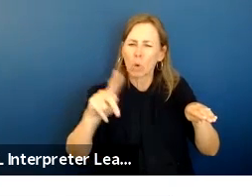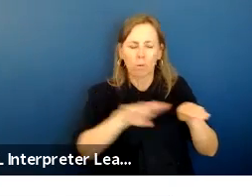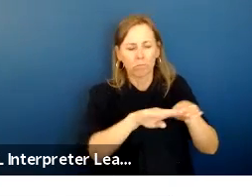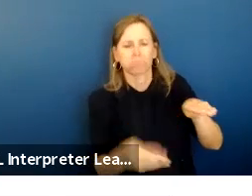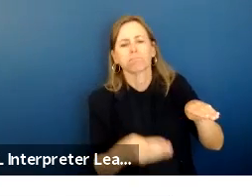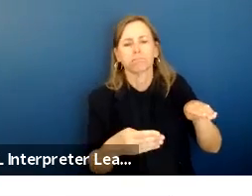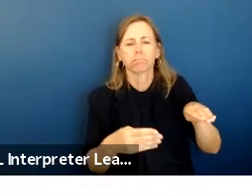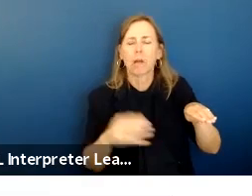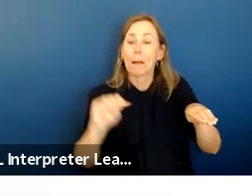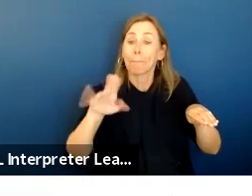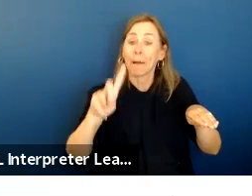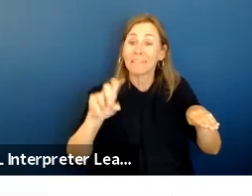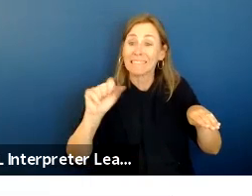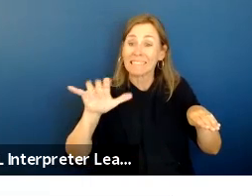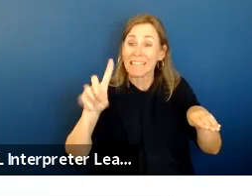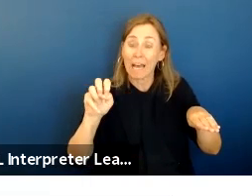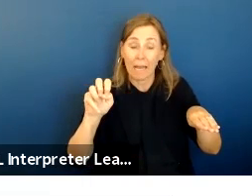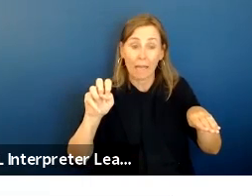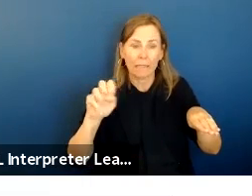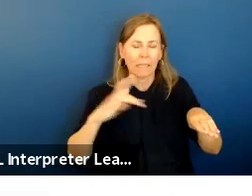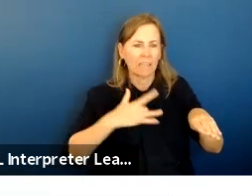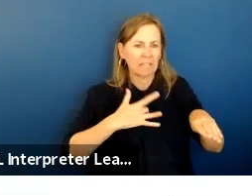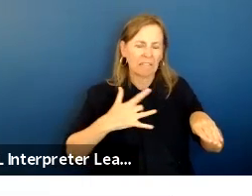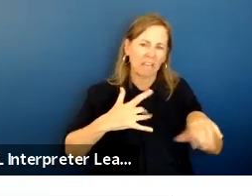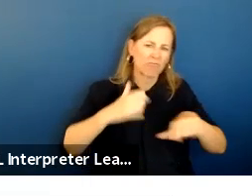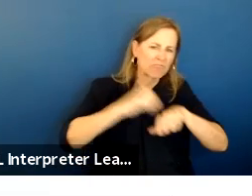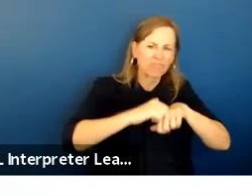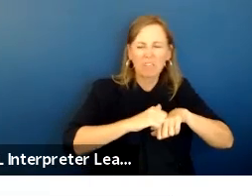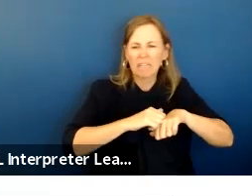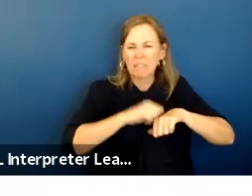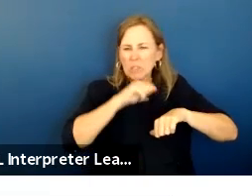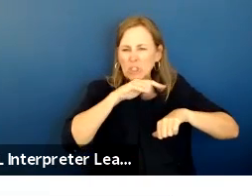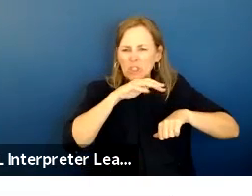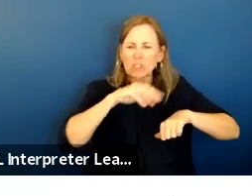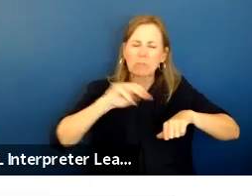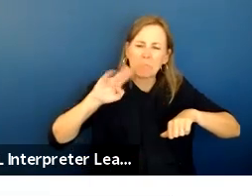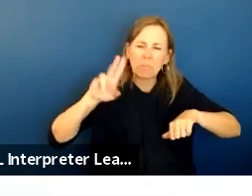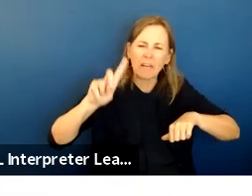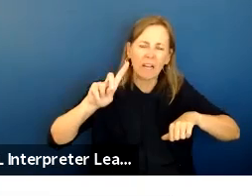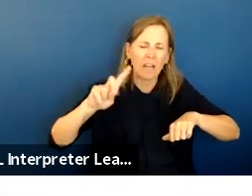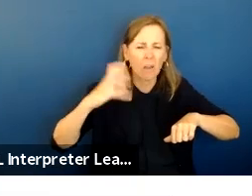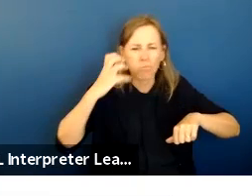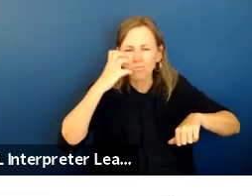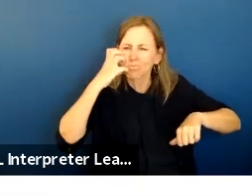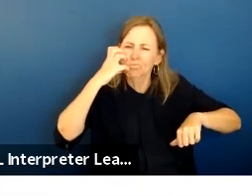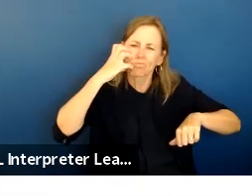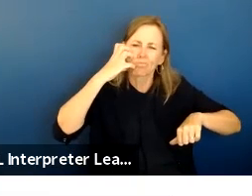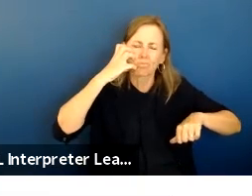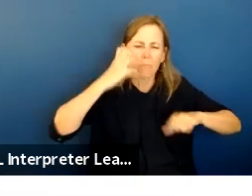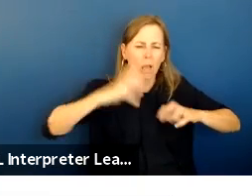So mudslides are debris flows of rock and mud and dirt that is thicker than a